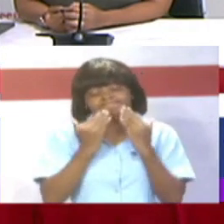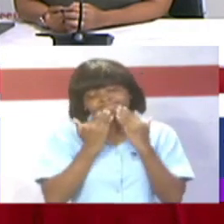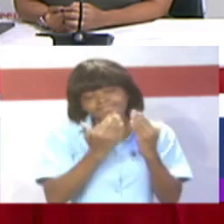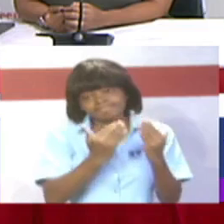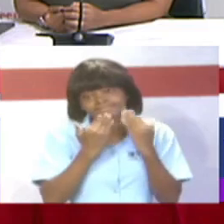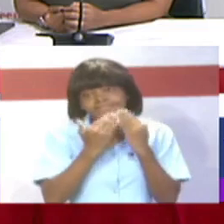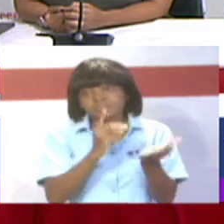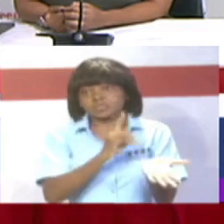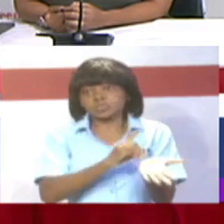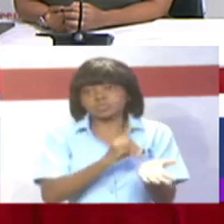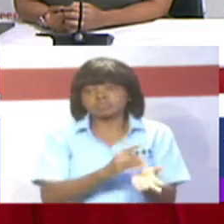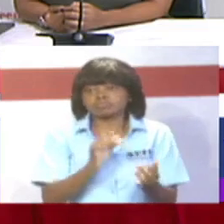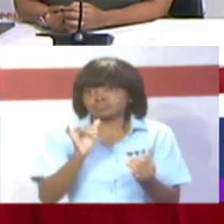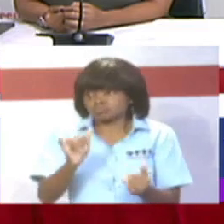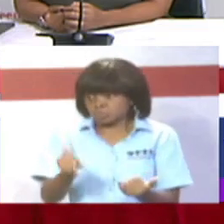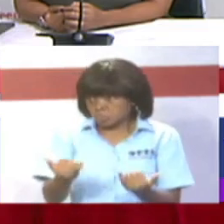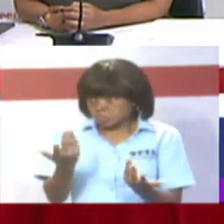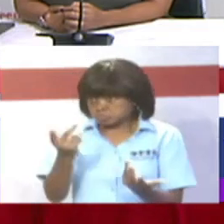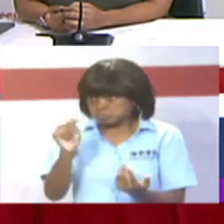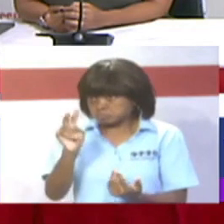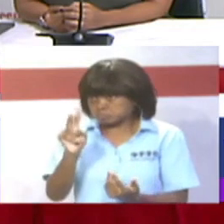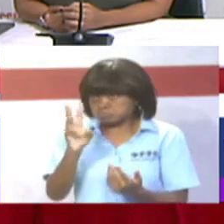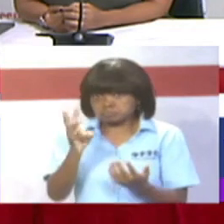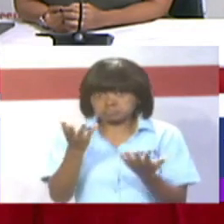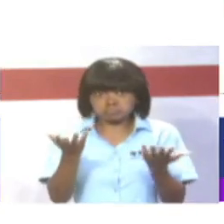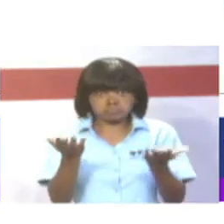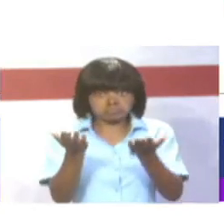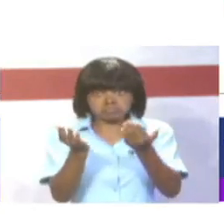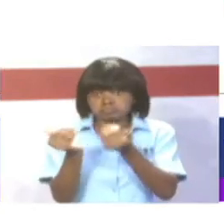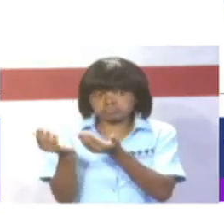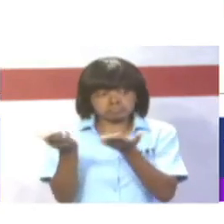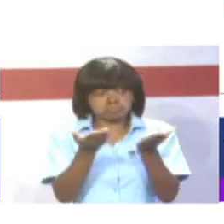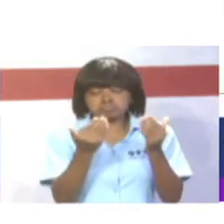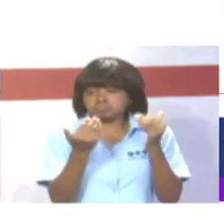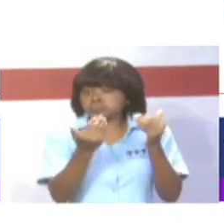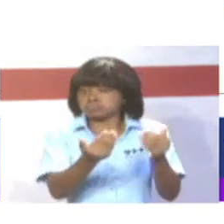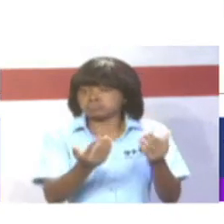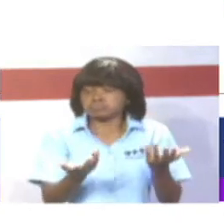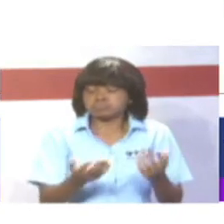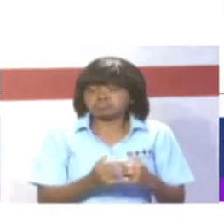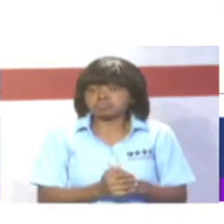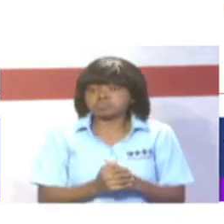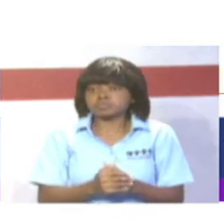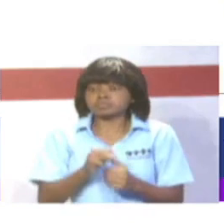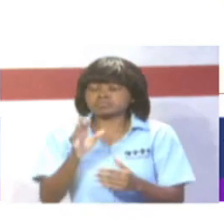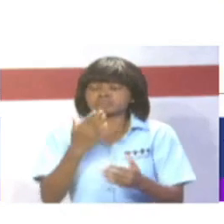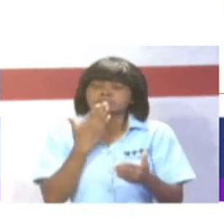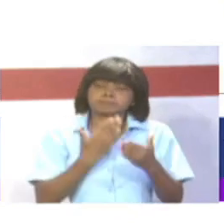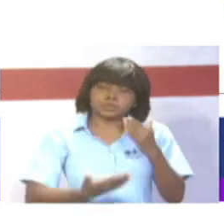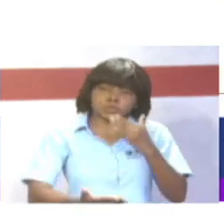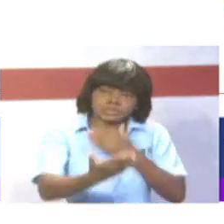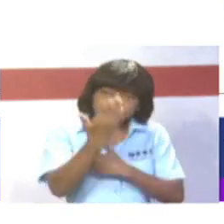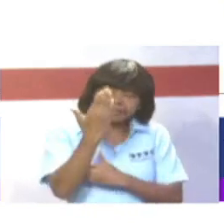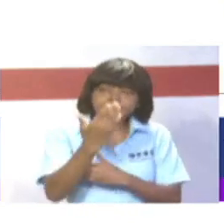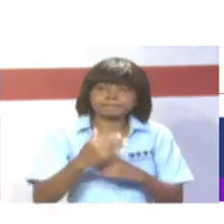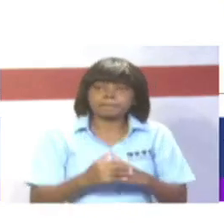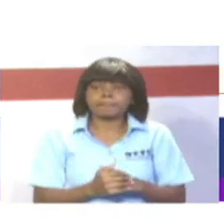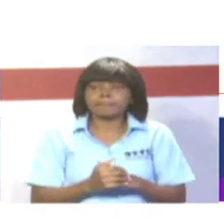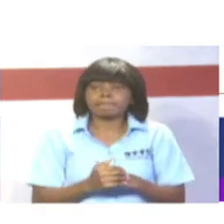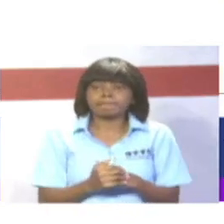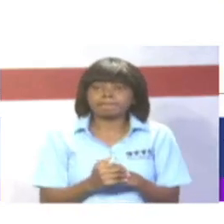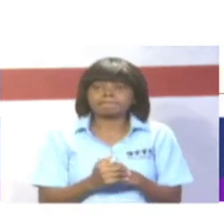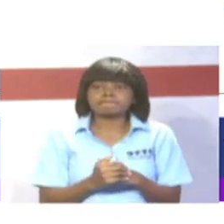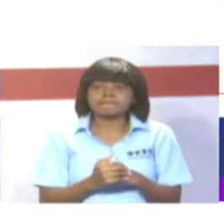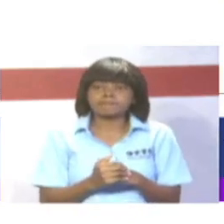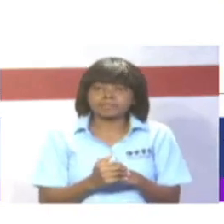Good morning, TV6. Good morning, Renessa Cutting, TV6 News. Yes. Ms. Smith